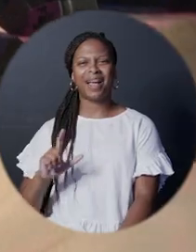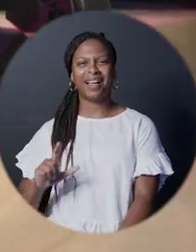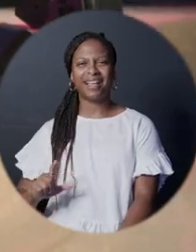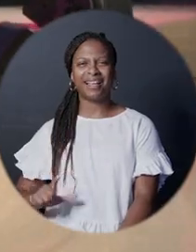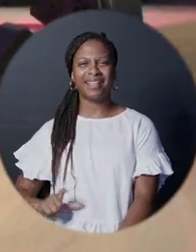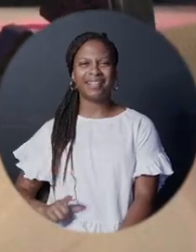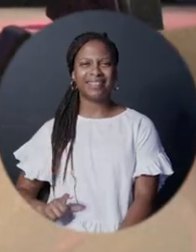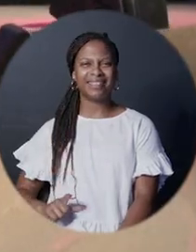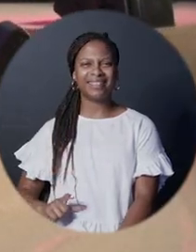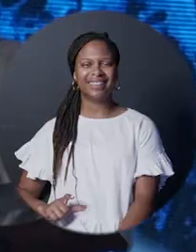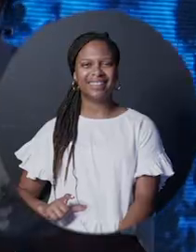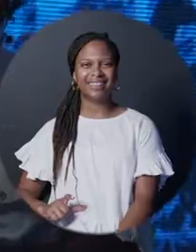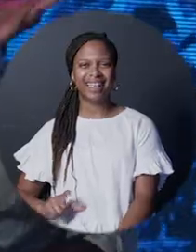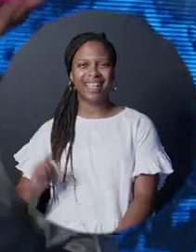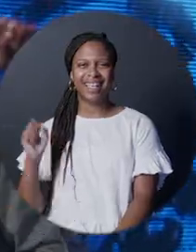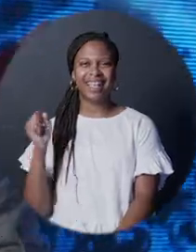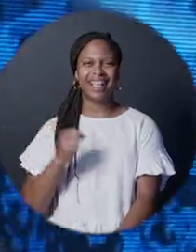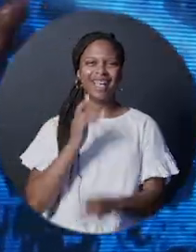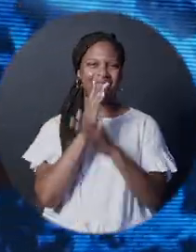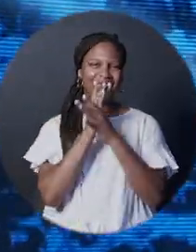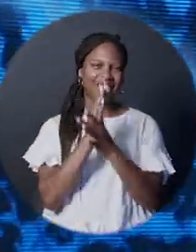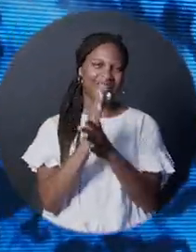my. Yes, Lord.